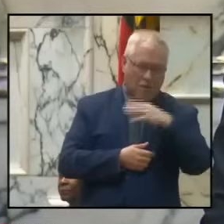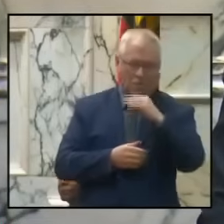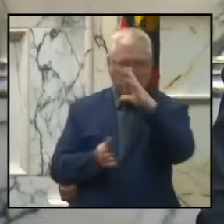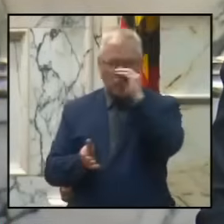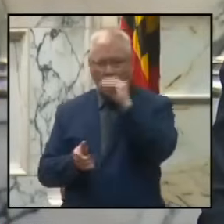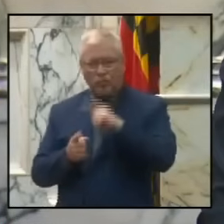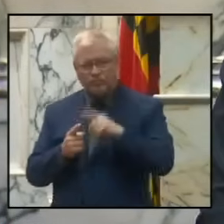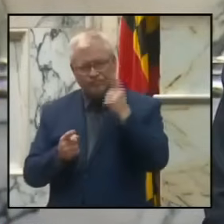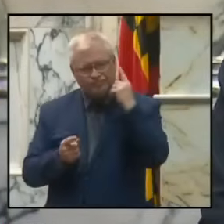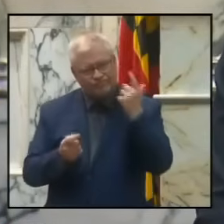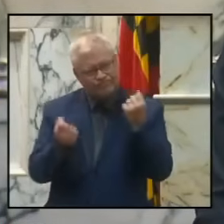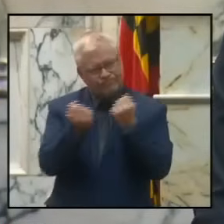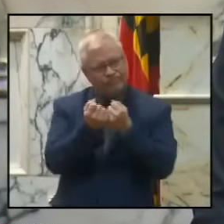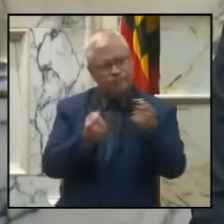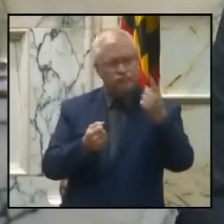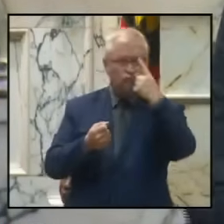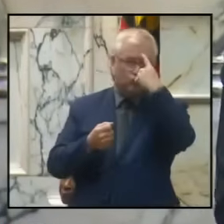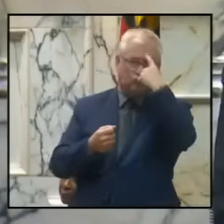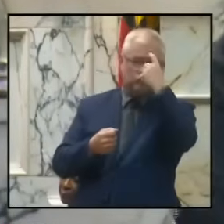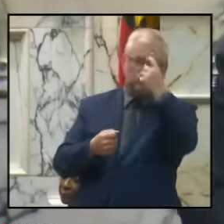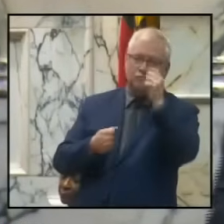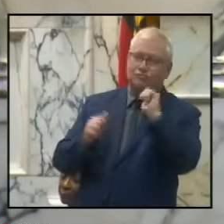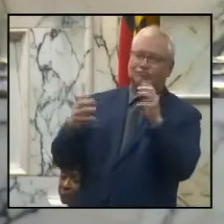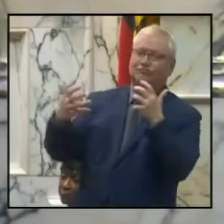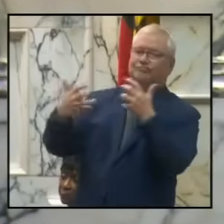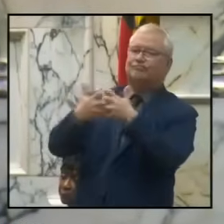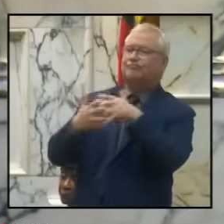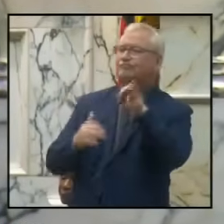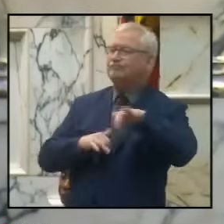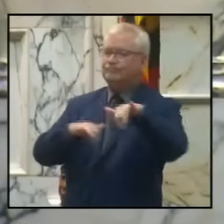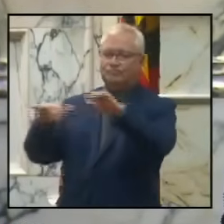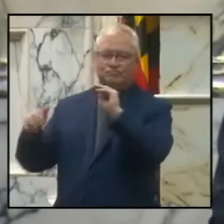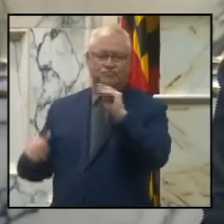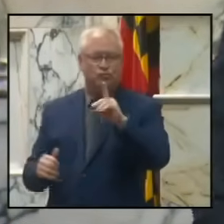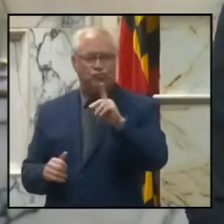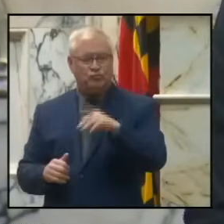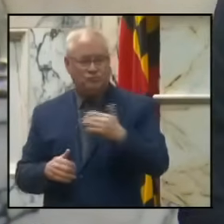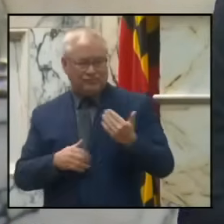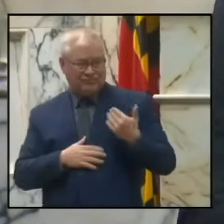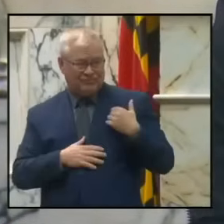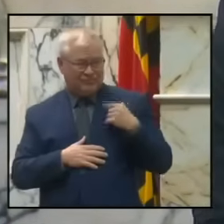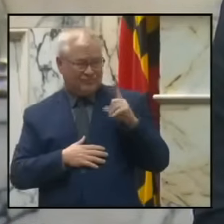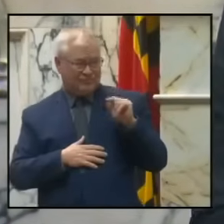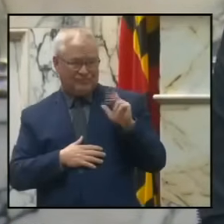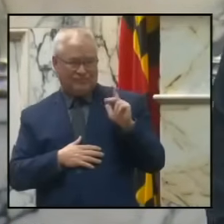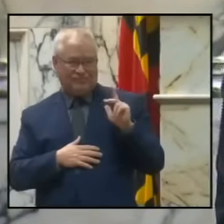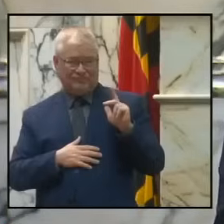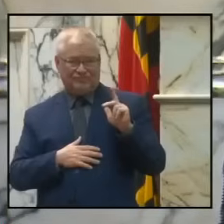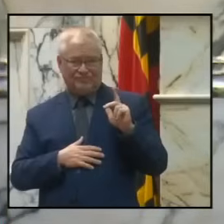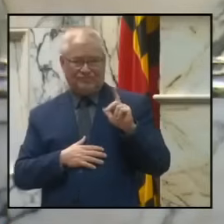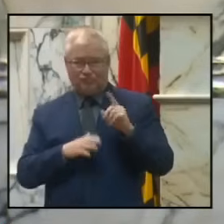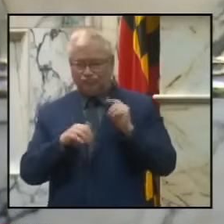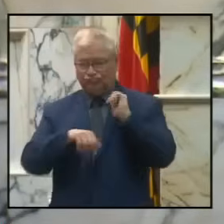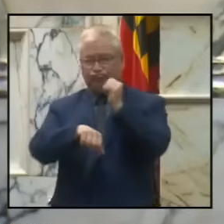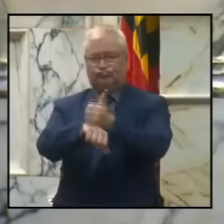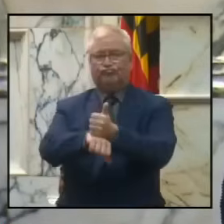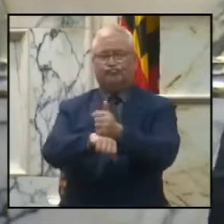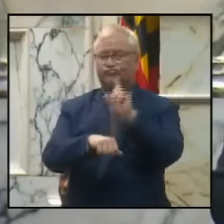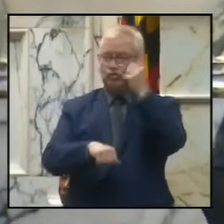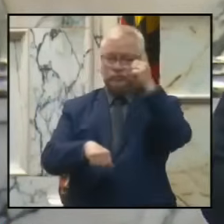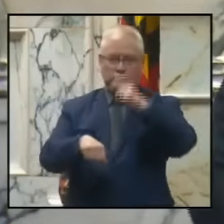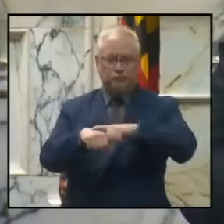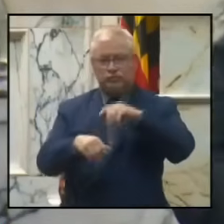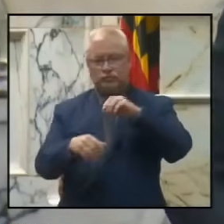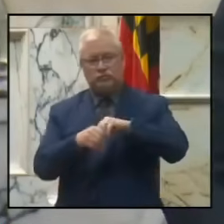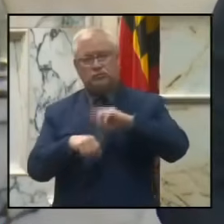all Marylanders. That together in 2023, we launched a first-in-the-nation service year option to